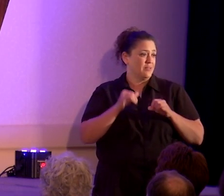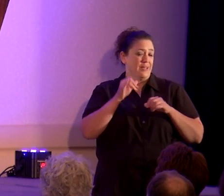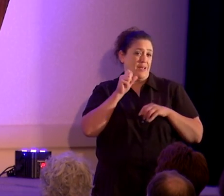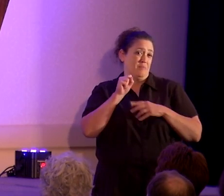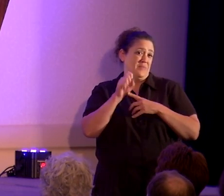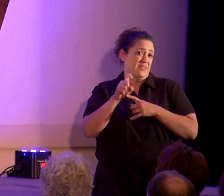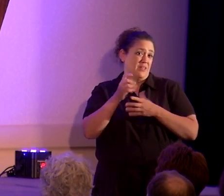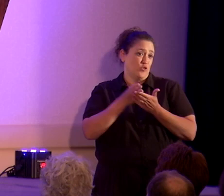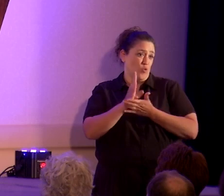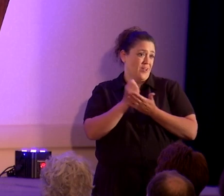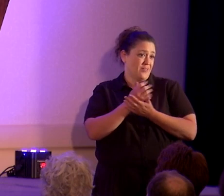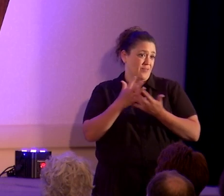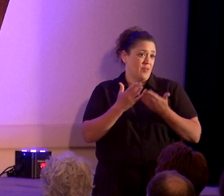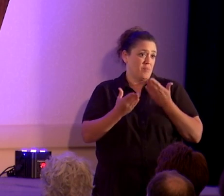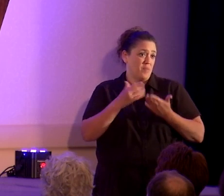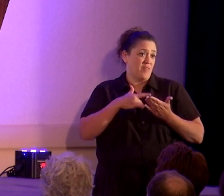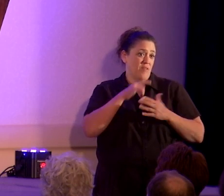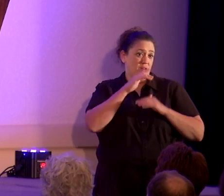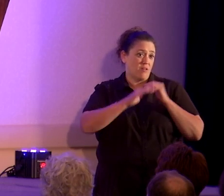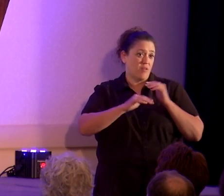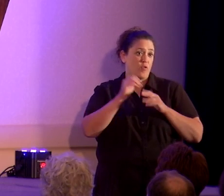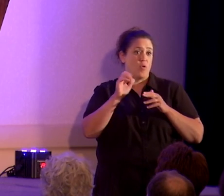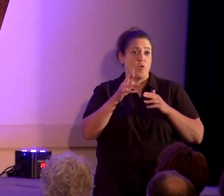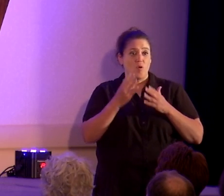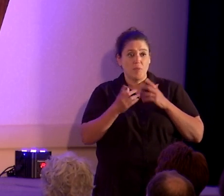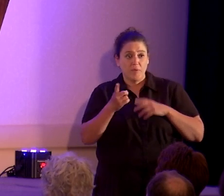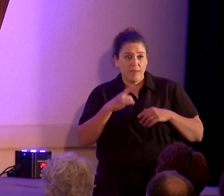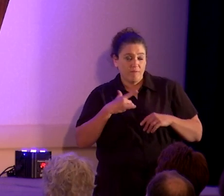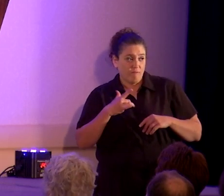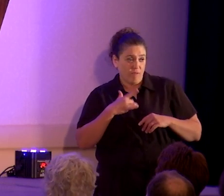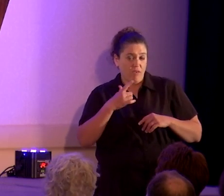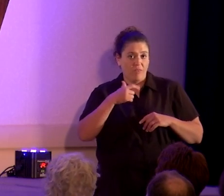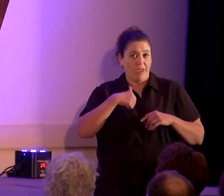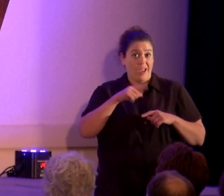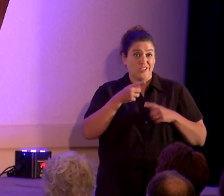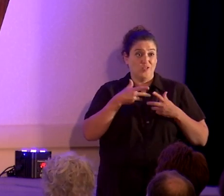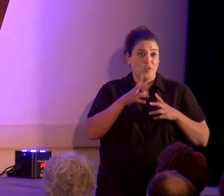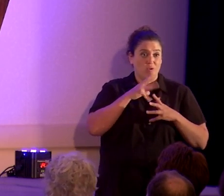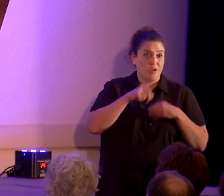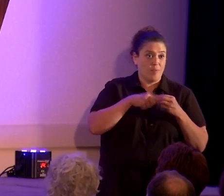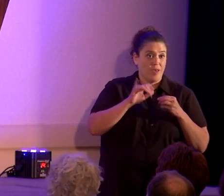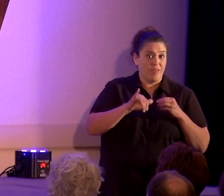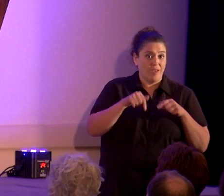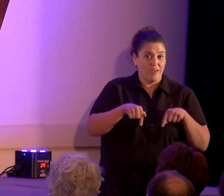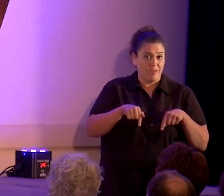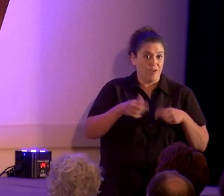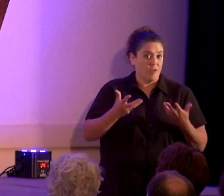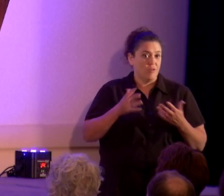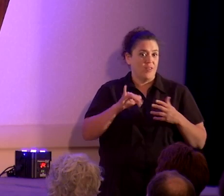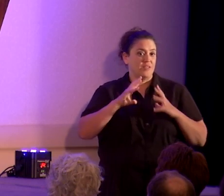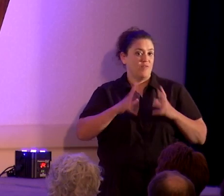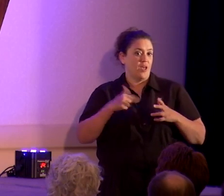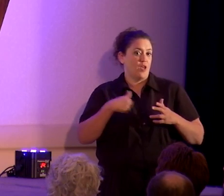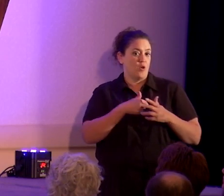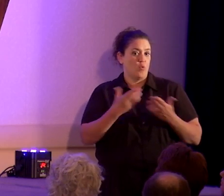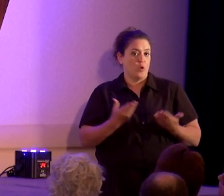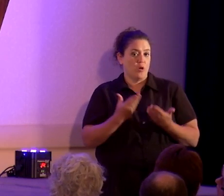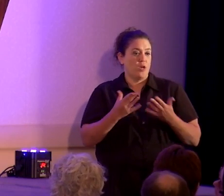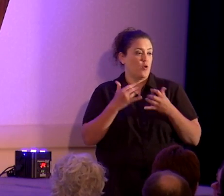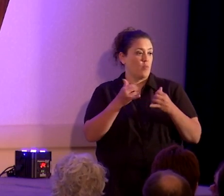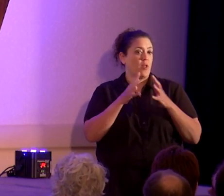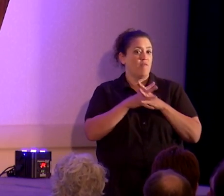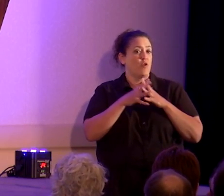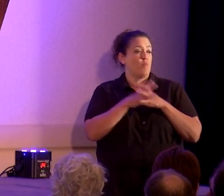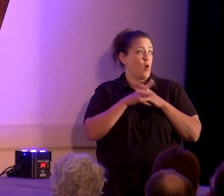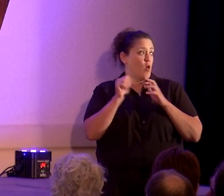locker room. They may have felt uncomfortable about it. They may have felt that, you know, I just don't want to talk about this here. And I was like, that's fine. We're here to play football. Other guys who want to